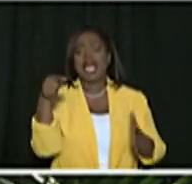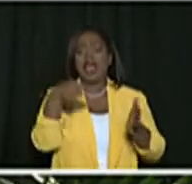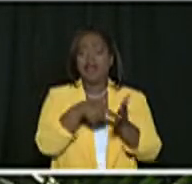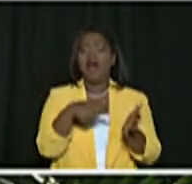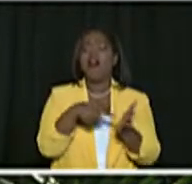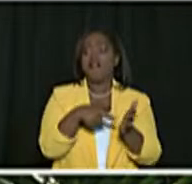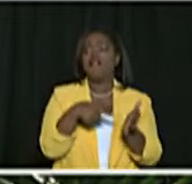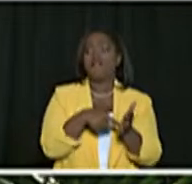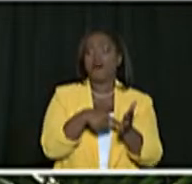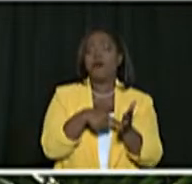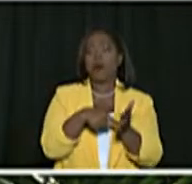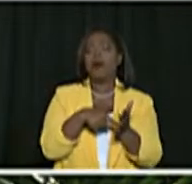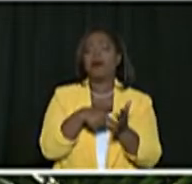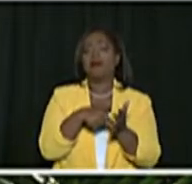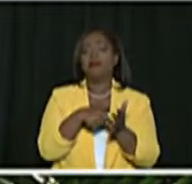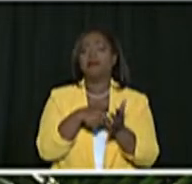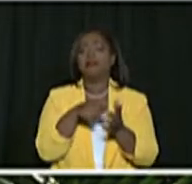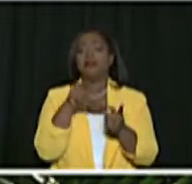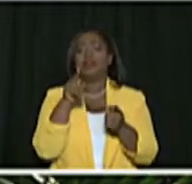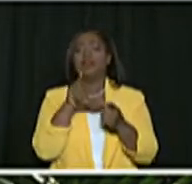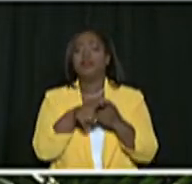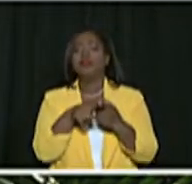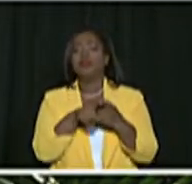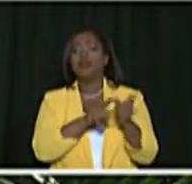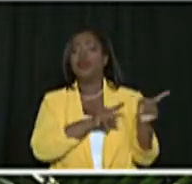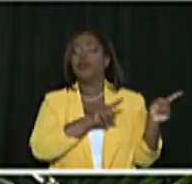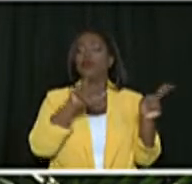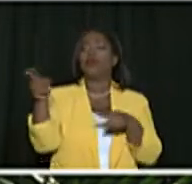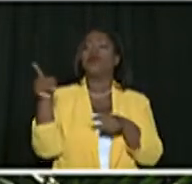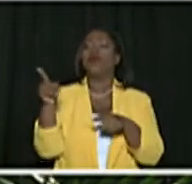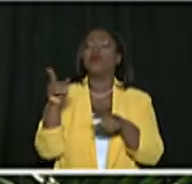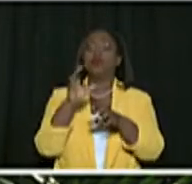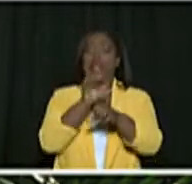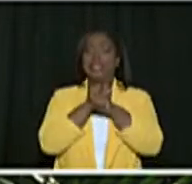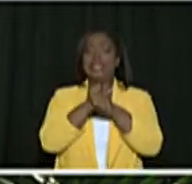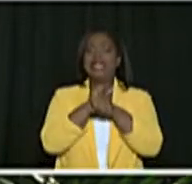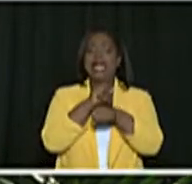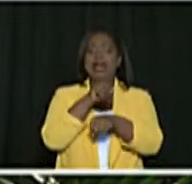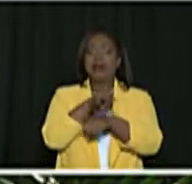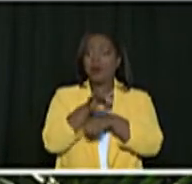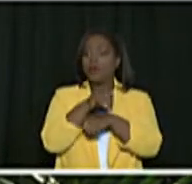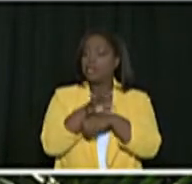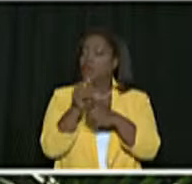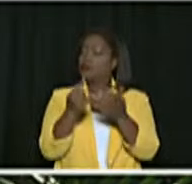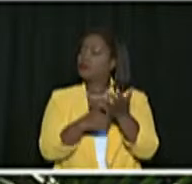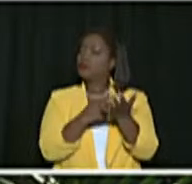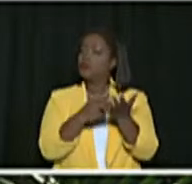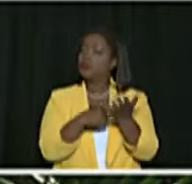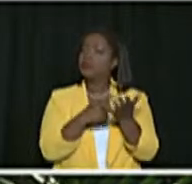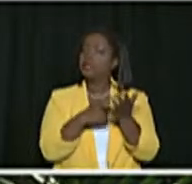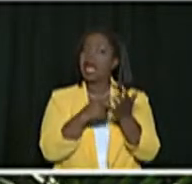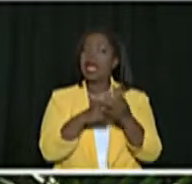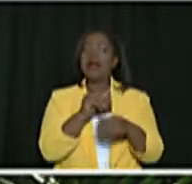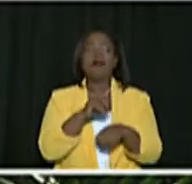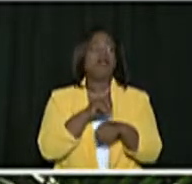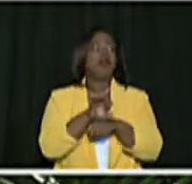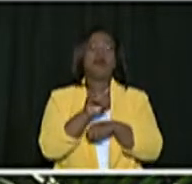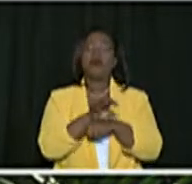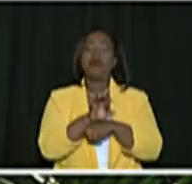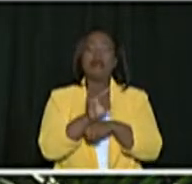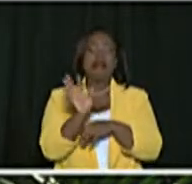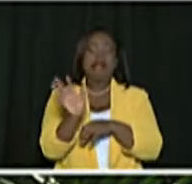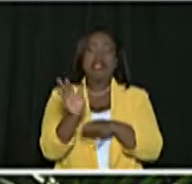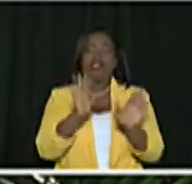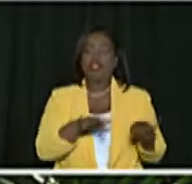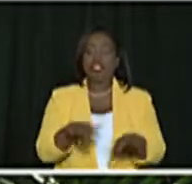that we understand also that even some of our older children, they may not readily want to go into the guidance counselor's office, because in Jamaica we have this